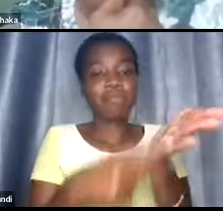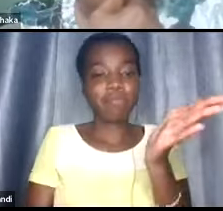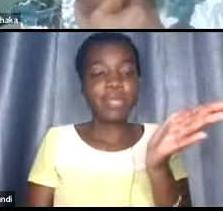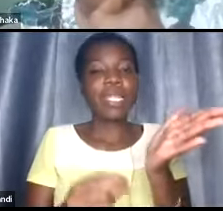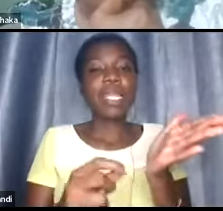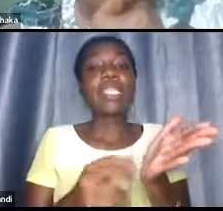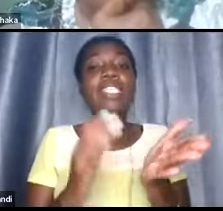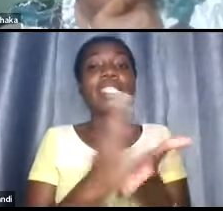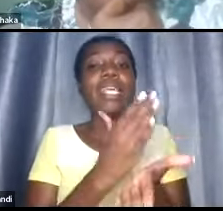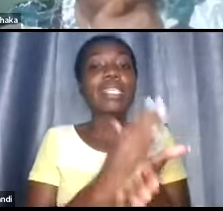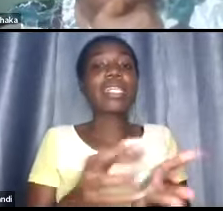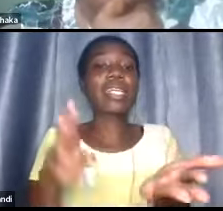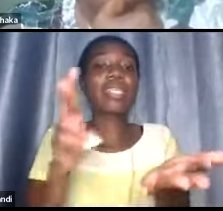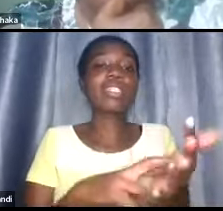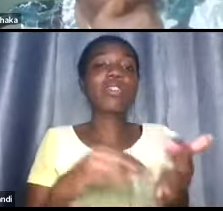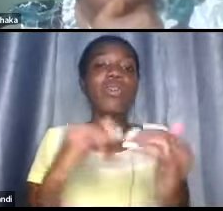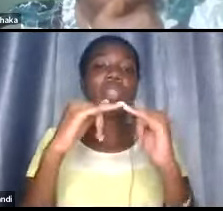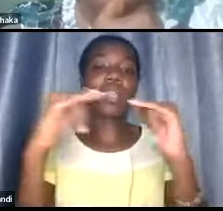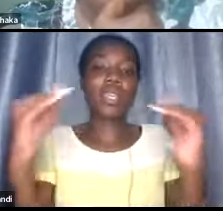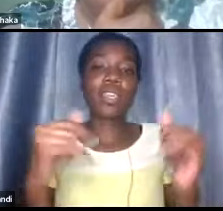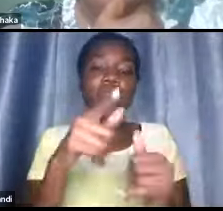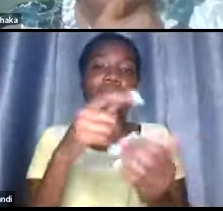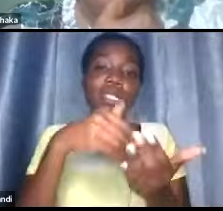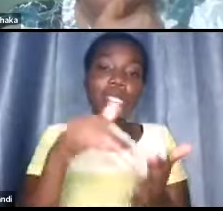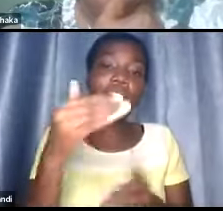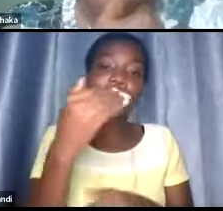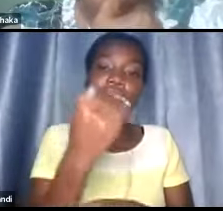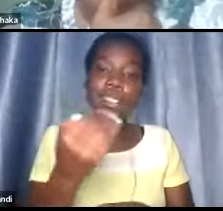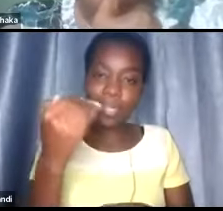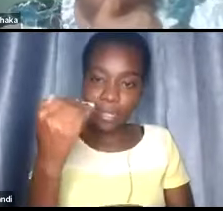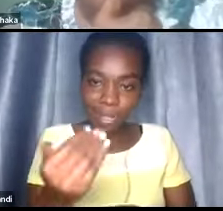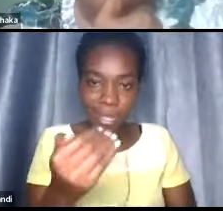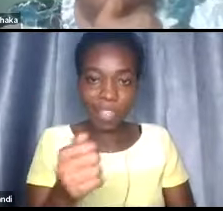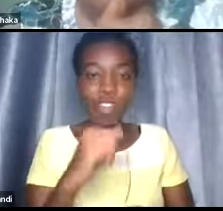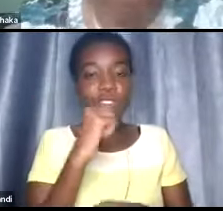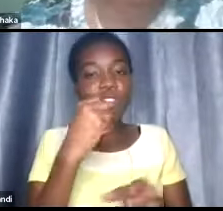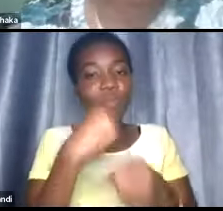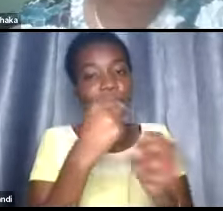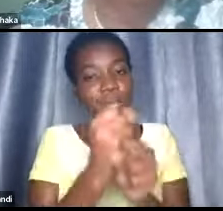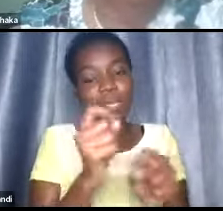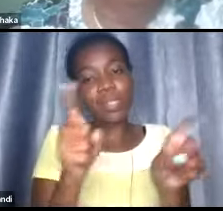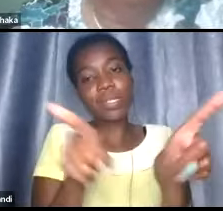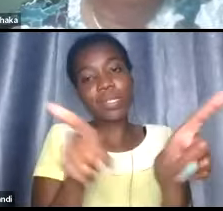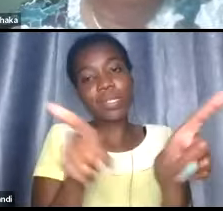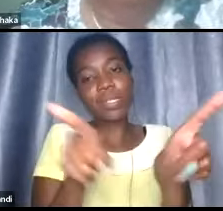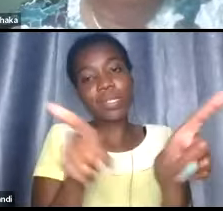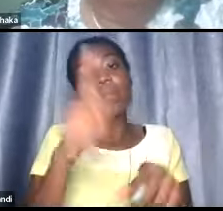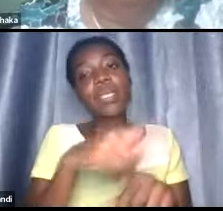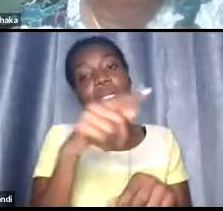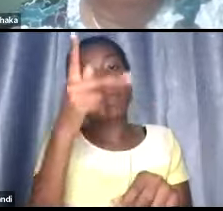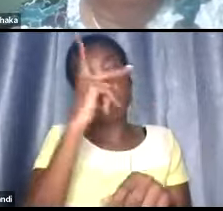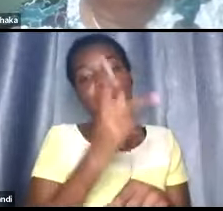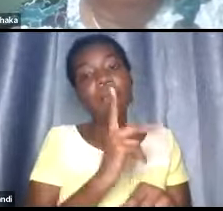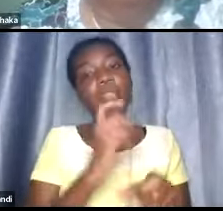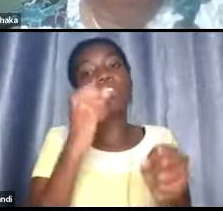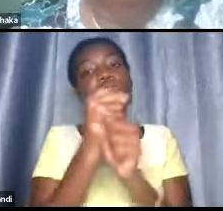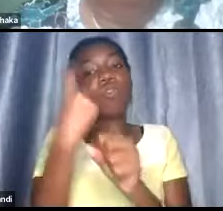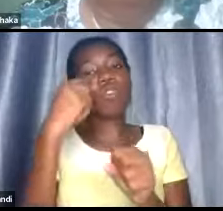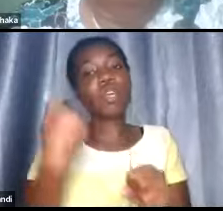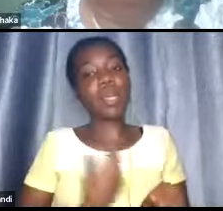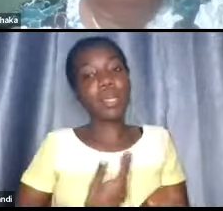link. Please, please, please send your children. Let us not make the same mistakes our parents made for us. It's on 7th